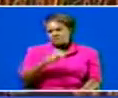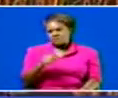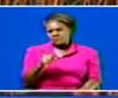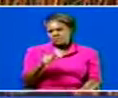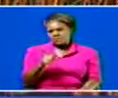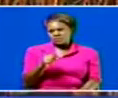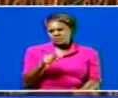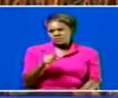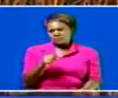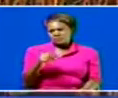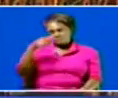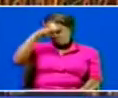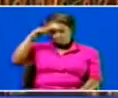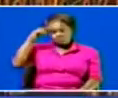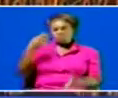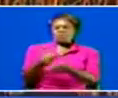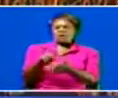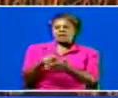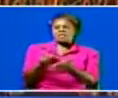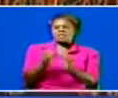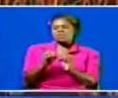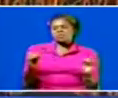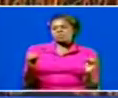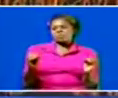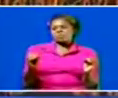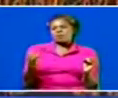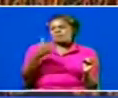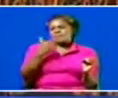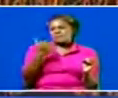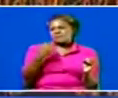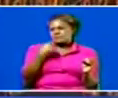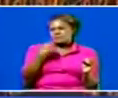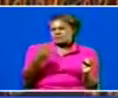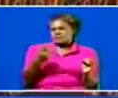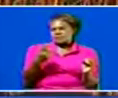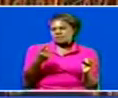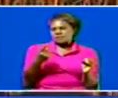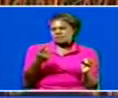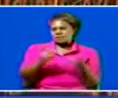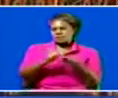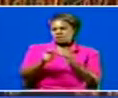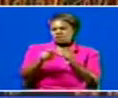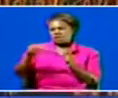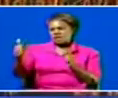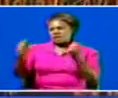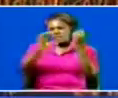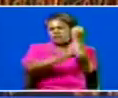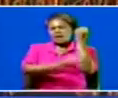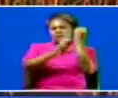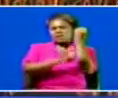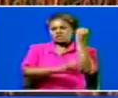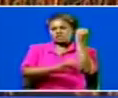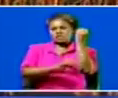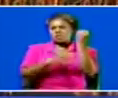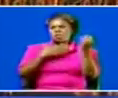it was all blown away just because of lacking fund. No, I'd even rather say, yeah, let me now change citizenship to a country that is willing to support me to such a